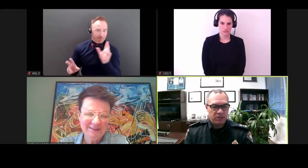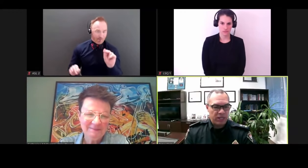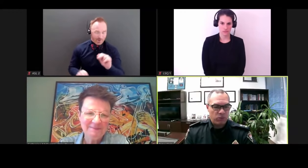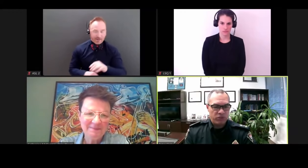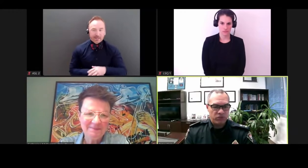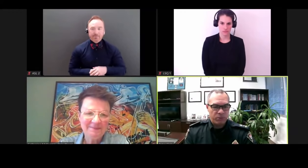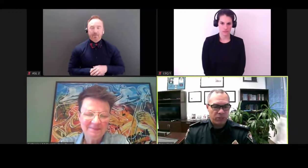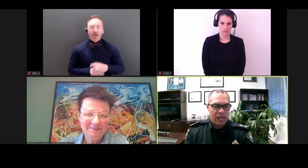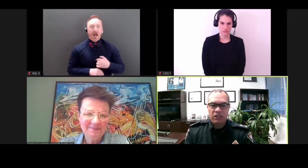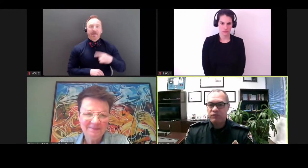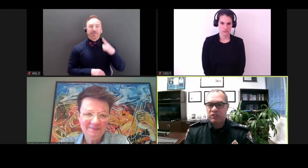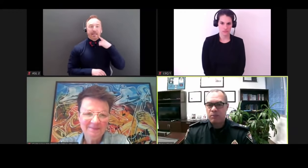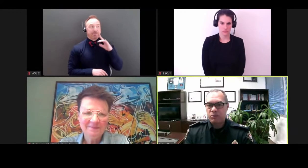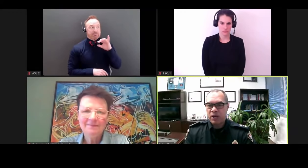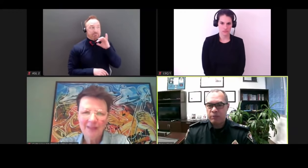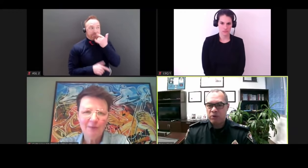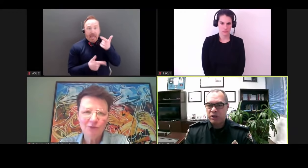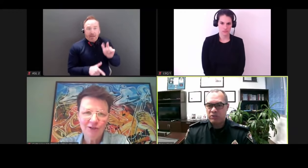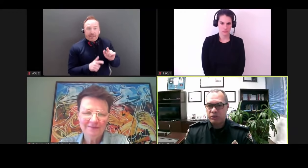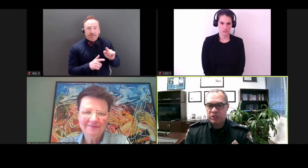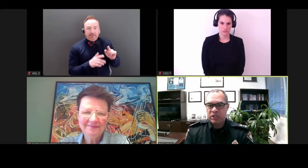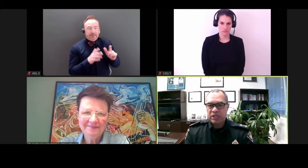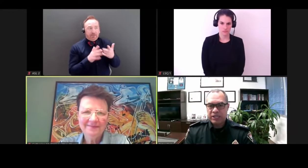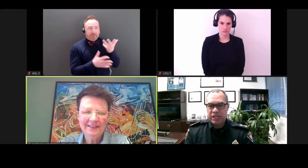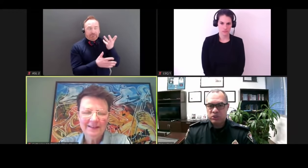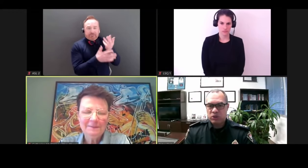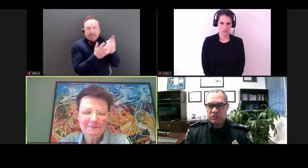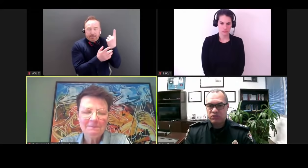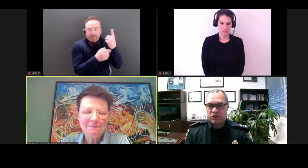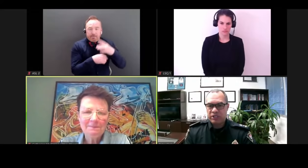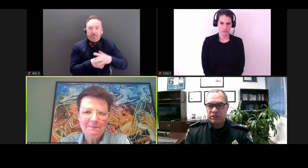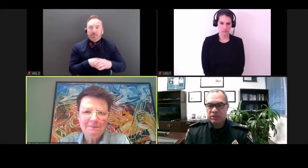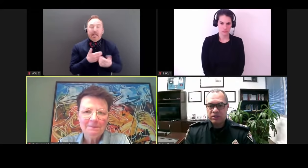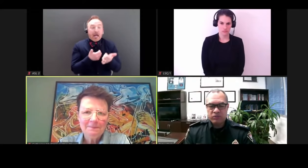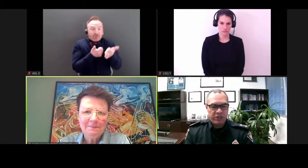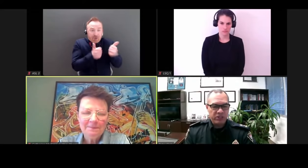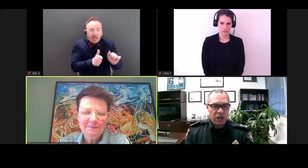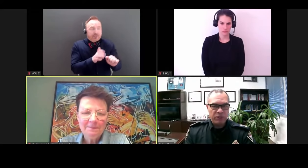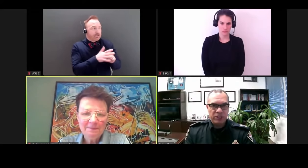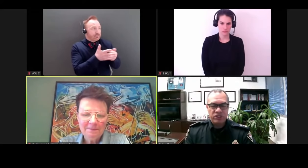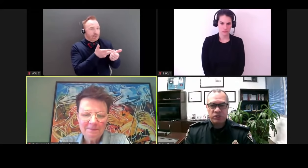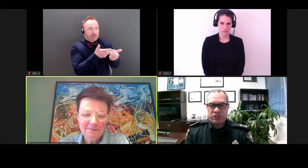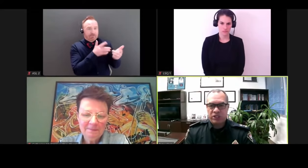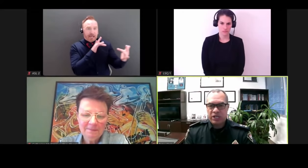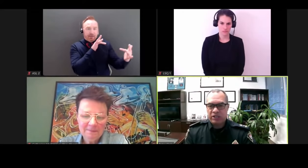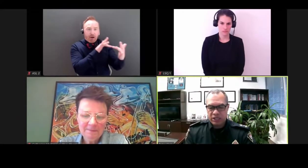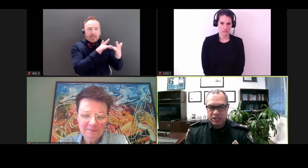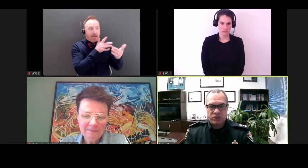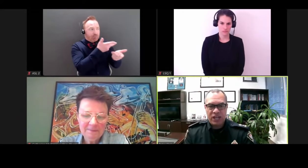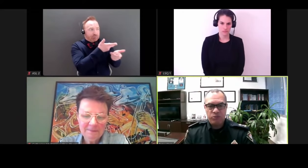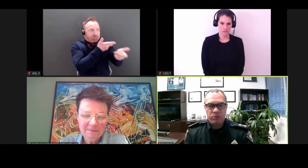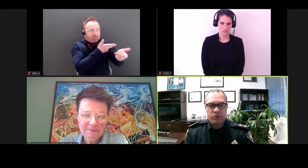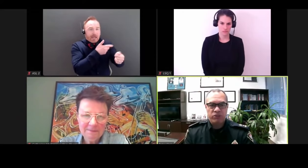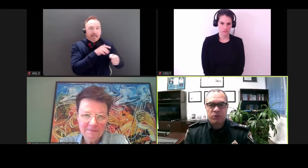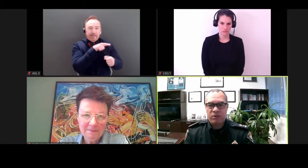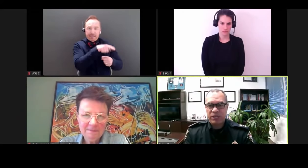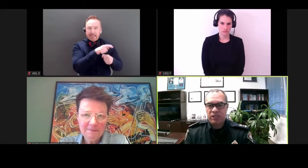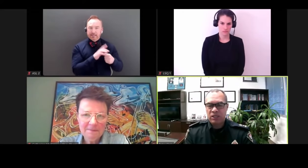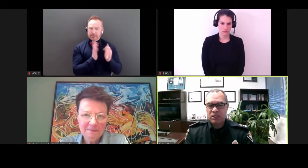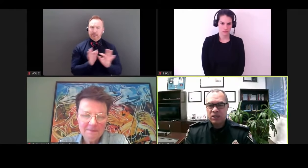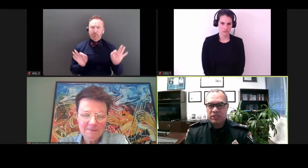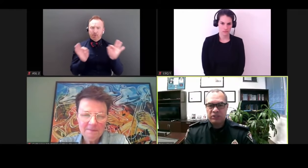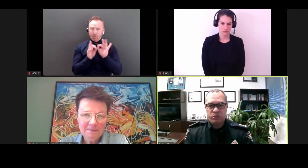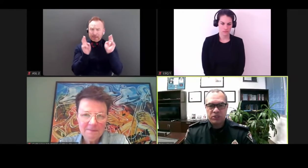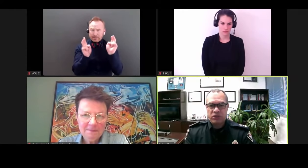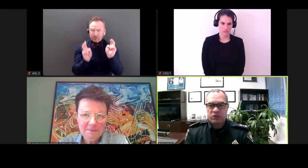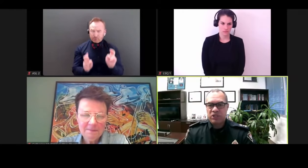but it wasn't from a lack of attempt on my part to engage you on these very, very topical issues. And as you have been briefed by me,